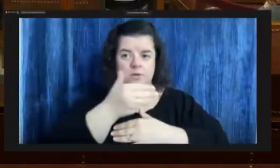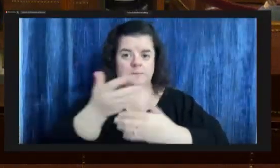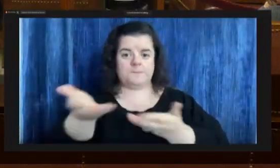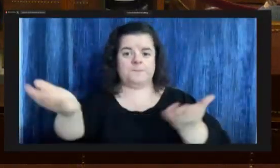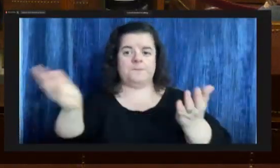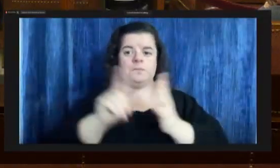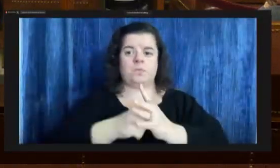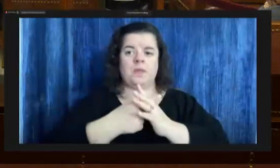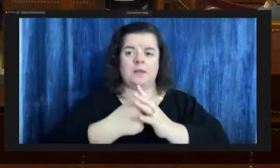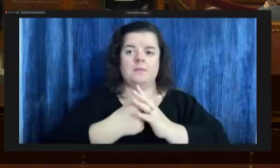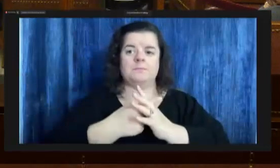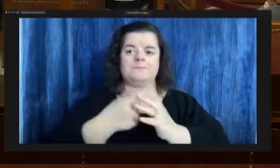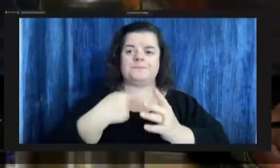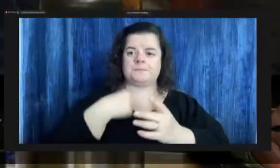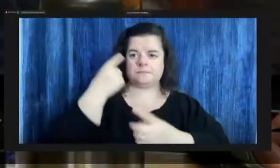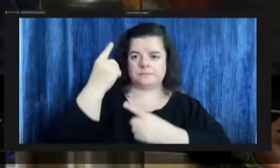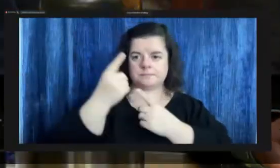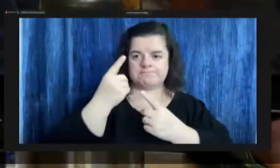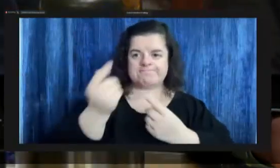I'm always thinking about